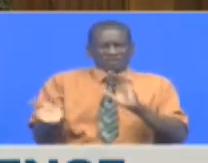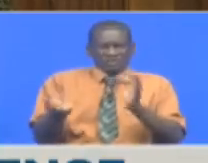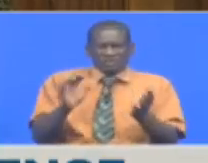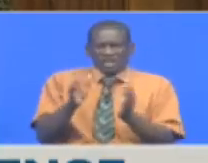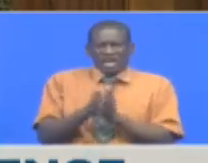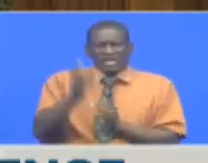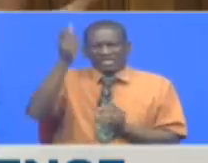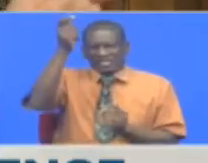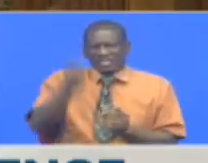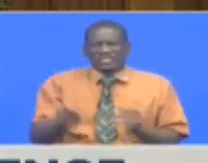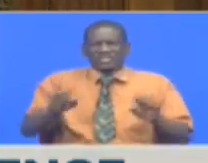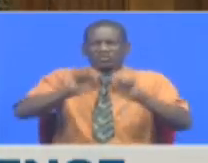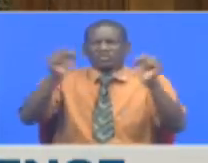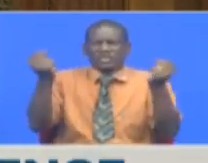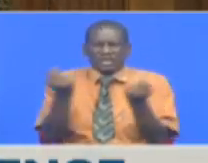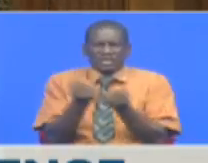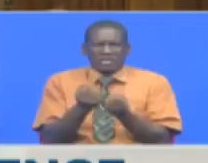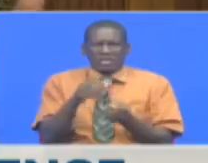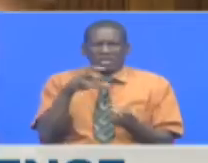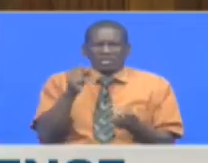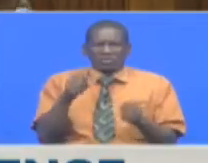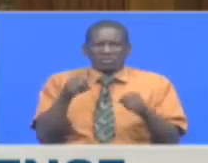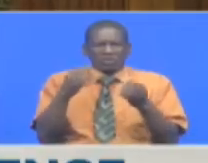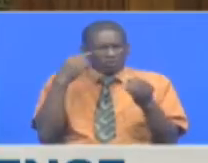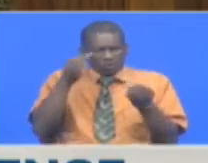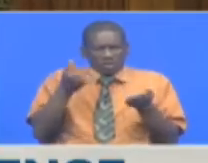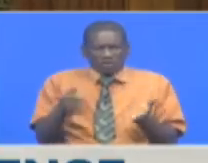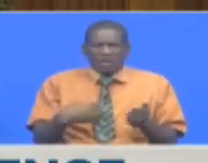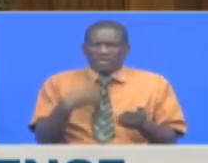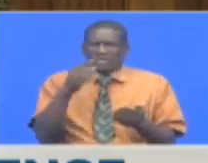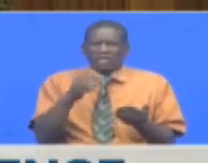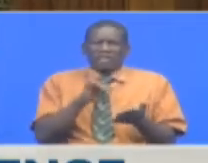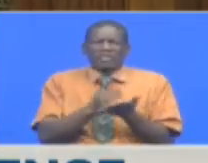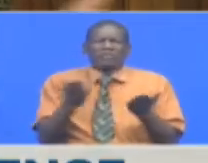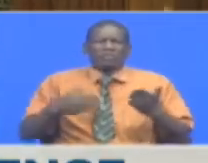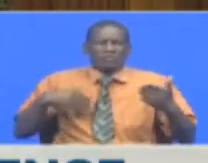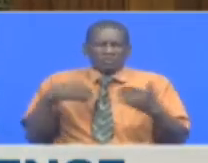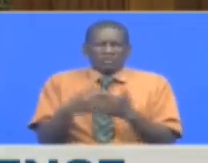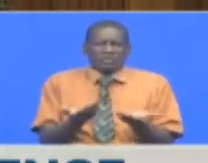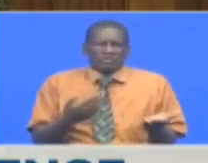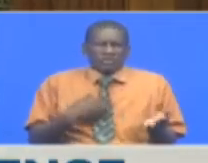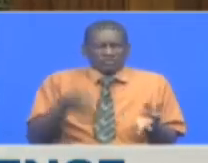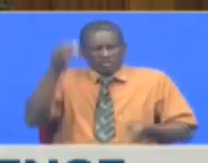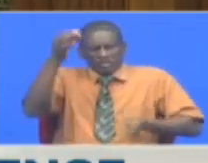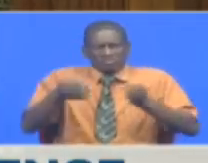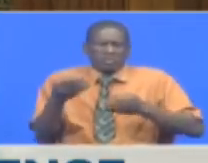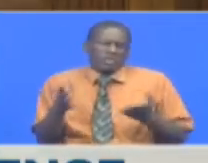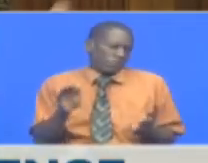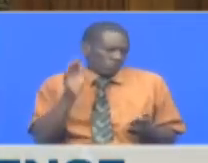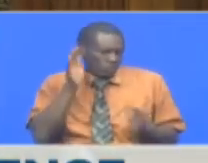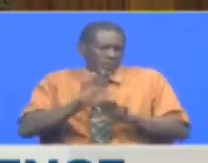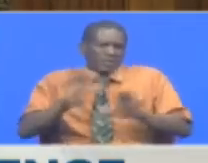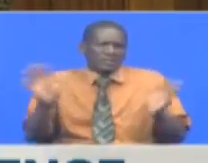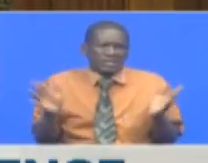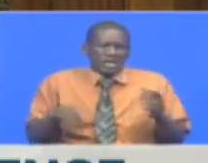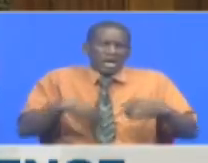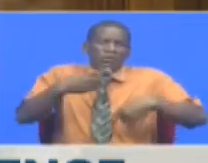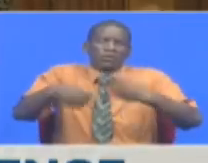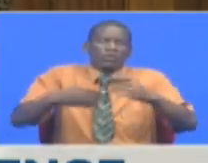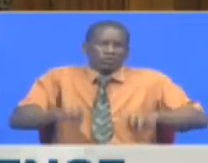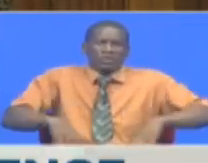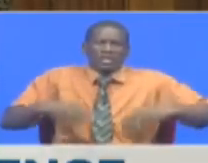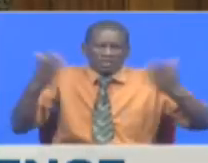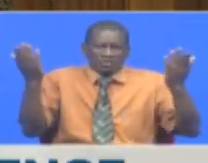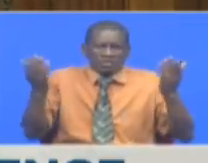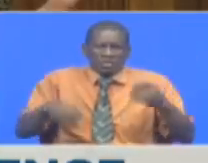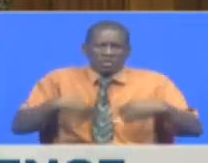just society. So as of now, like I said, that is where we are. We have a ruling, we obey, and we move on, and we continue to